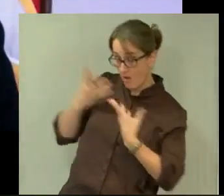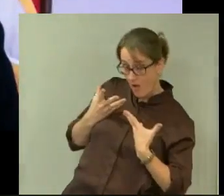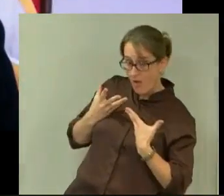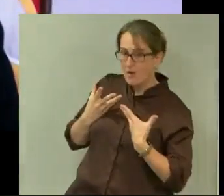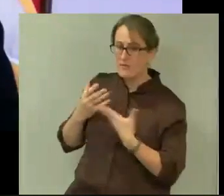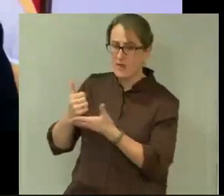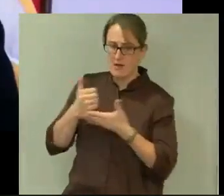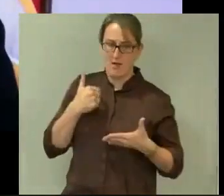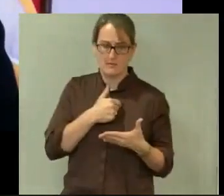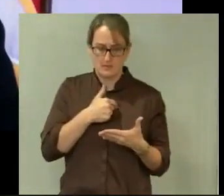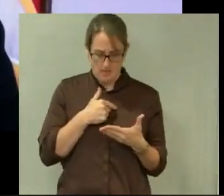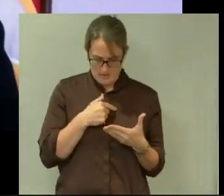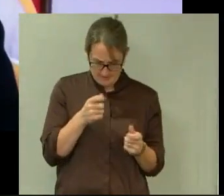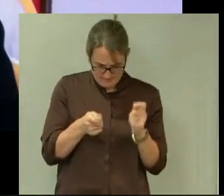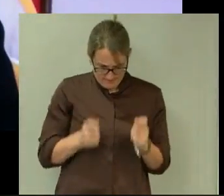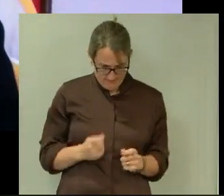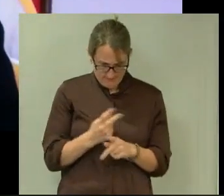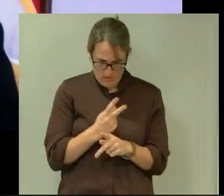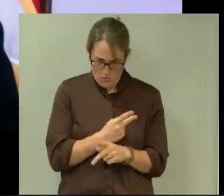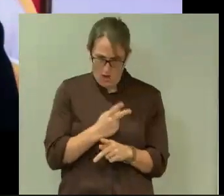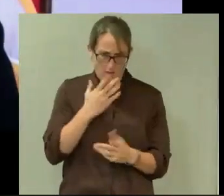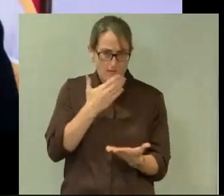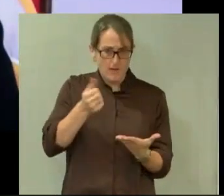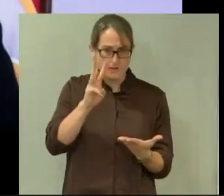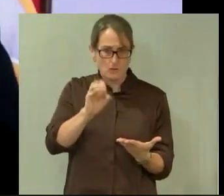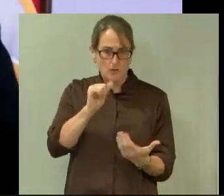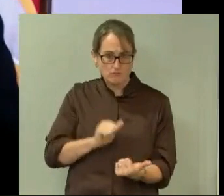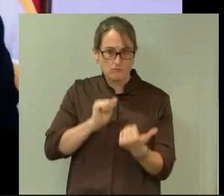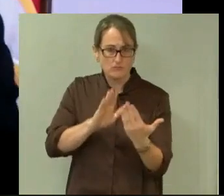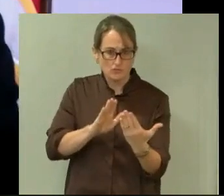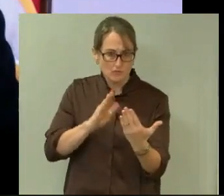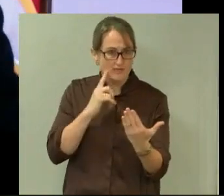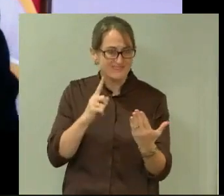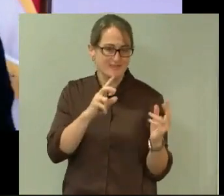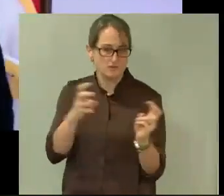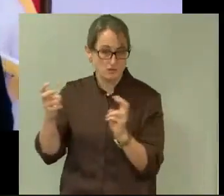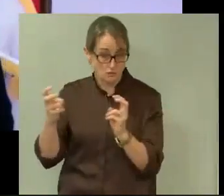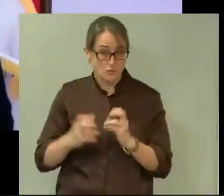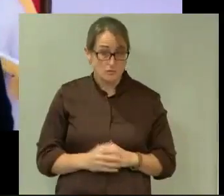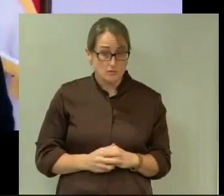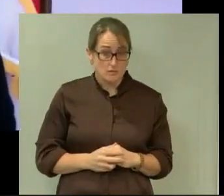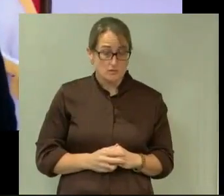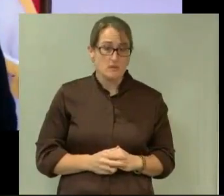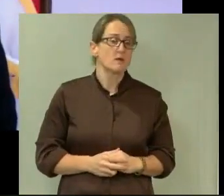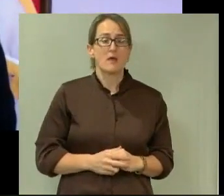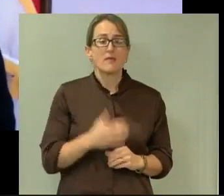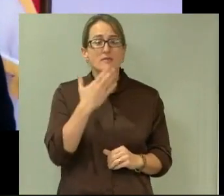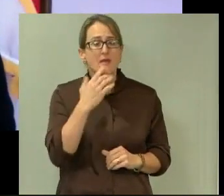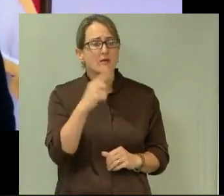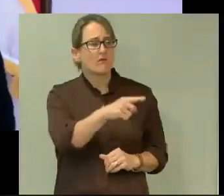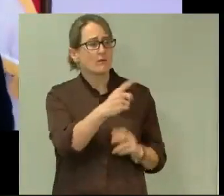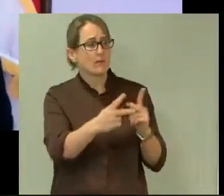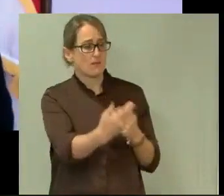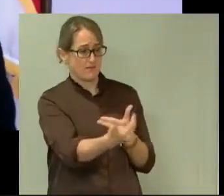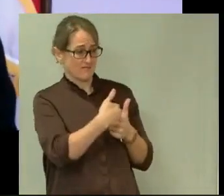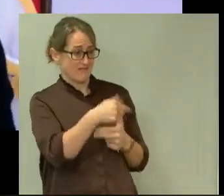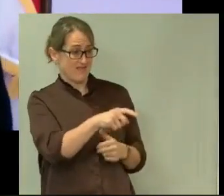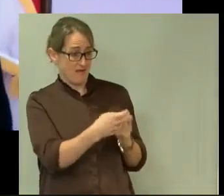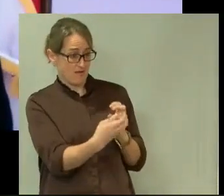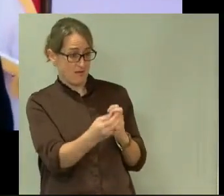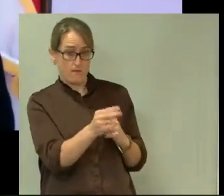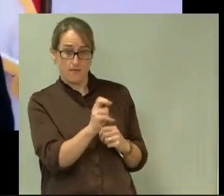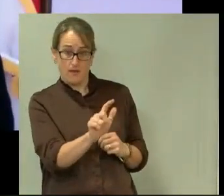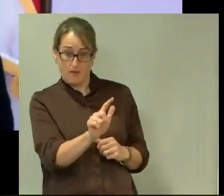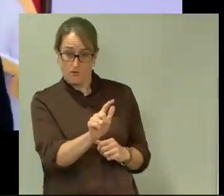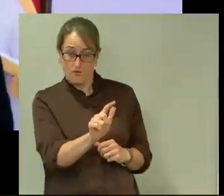we know many of you are also doing in real time. I want to thank our participants on the panel, but I have to start with